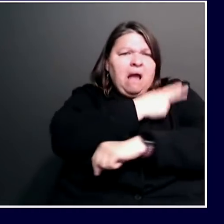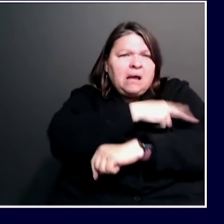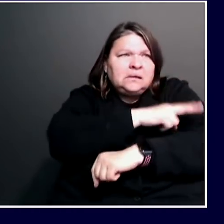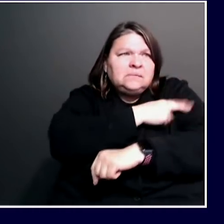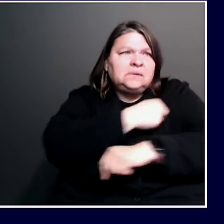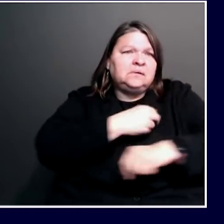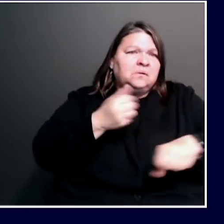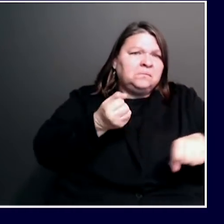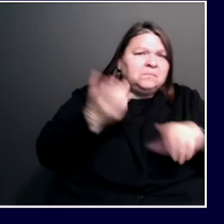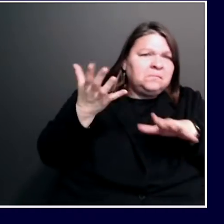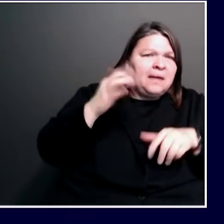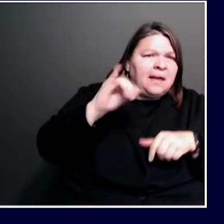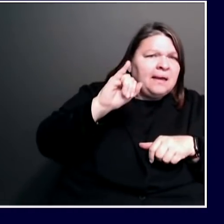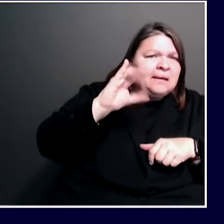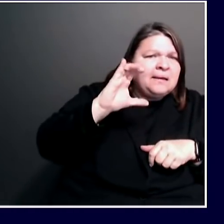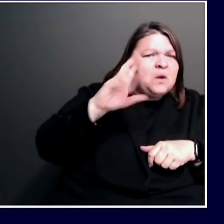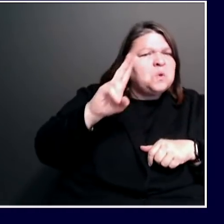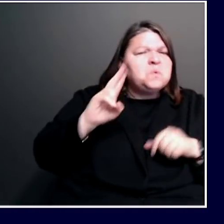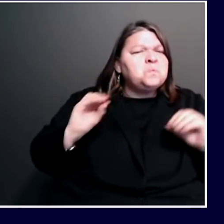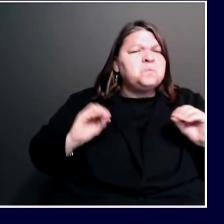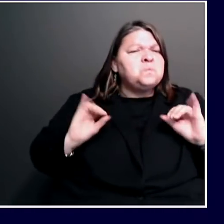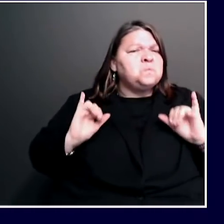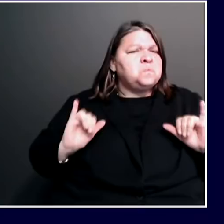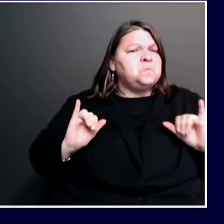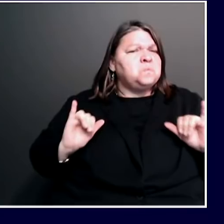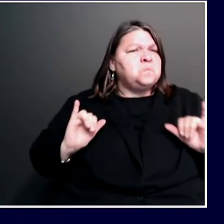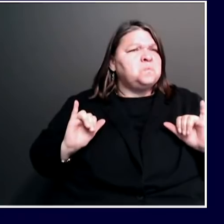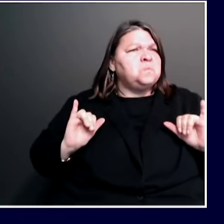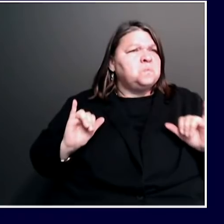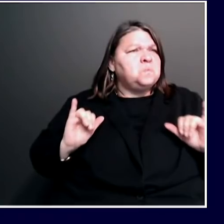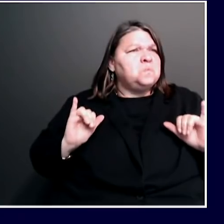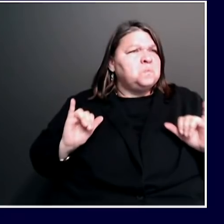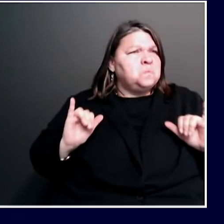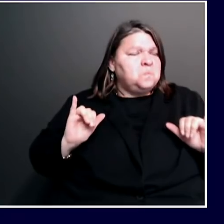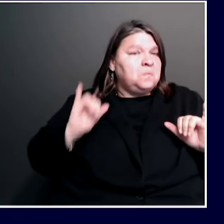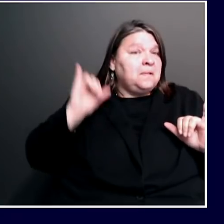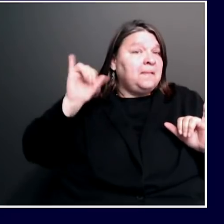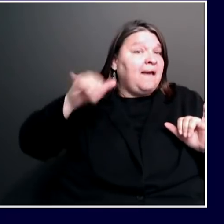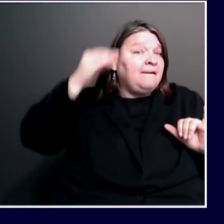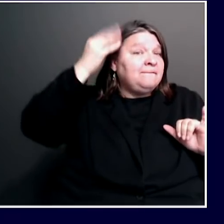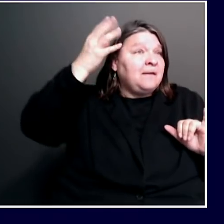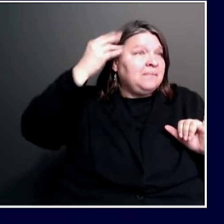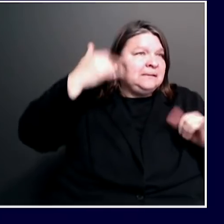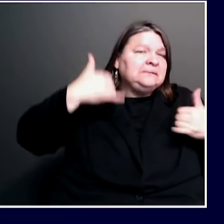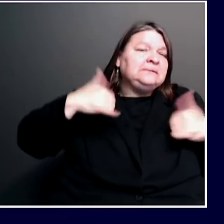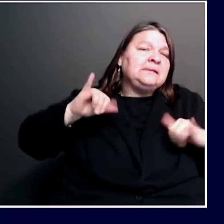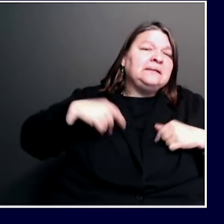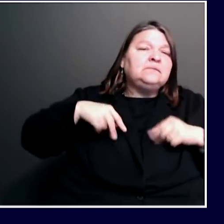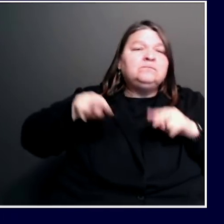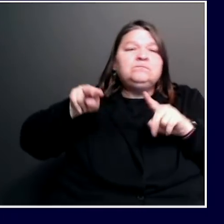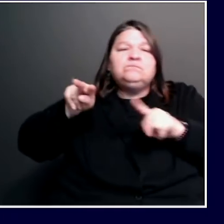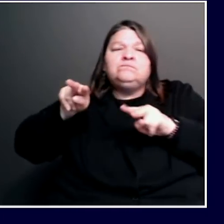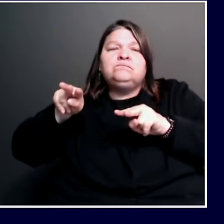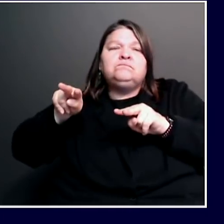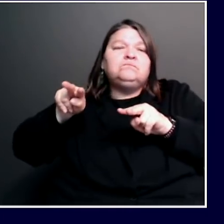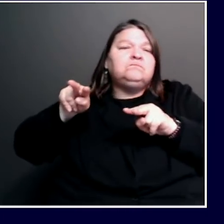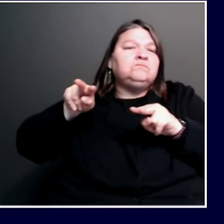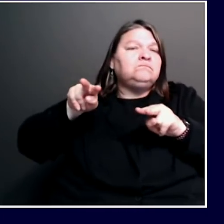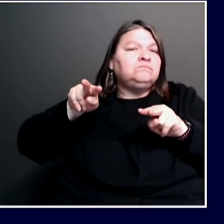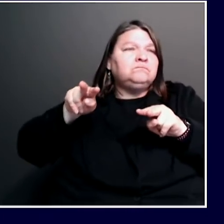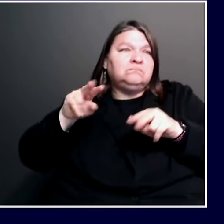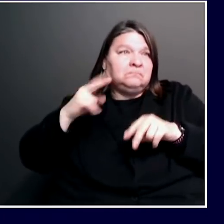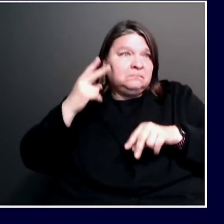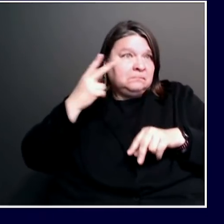or deaths. It's still too early to say. Folks are keeping an eye out on it here. We have not detected it in Maine, although it has